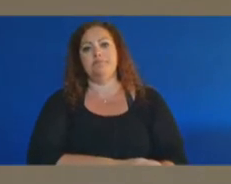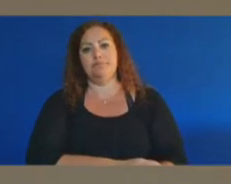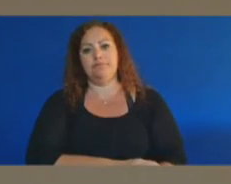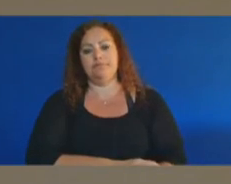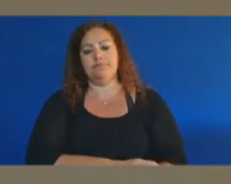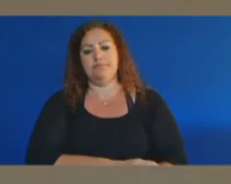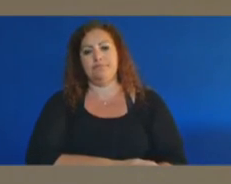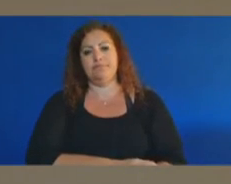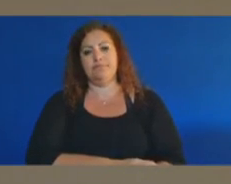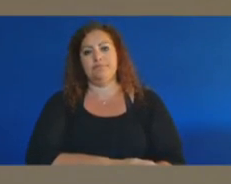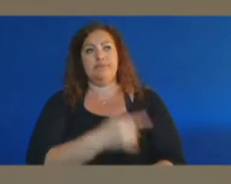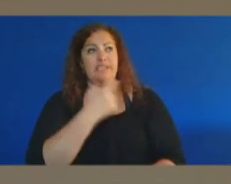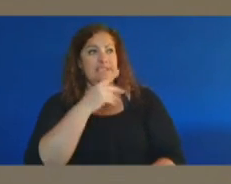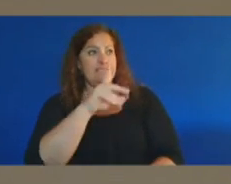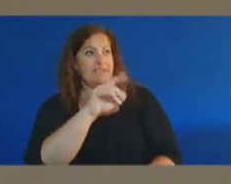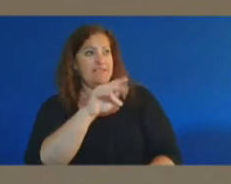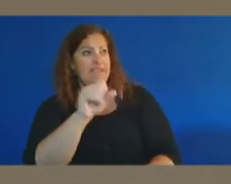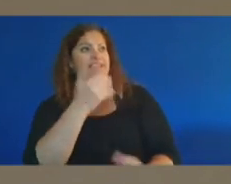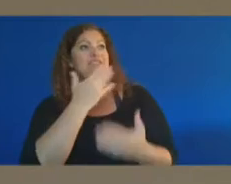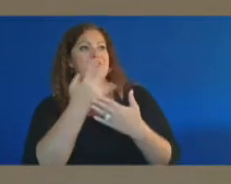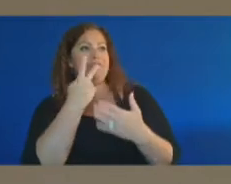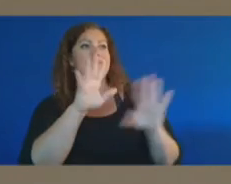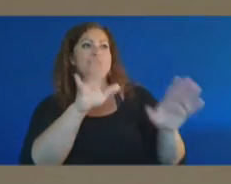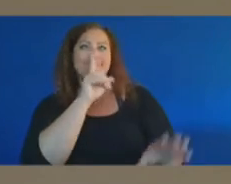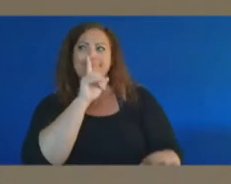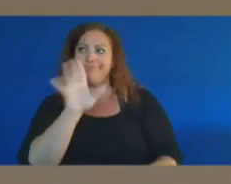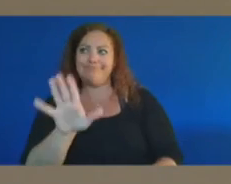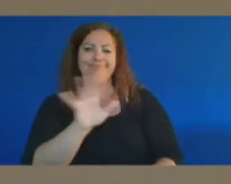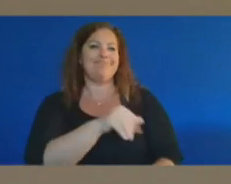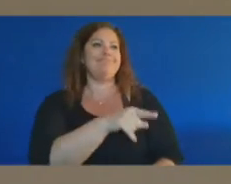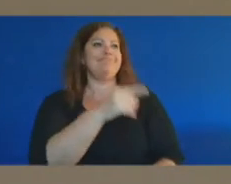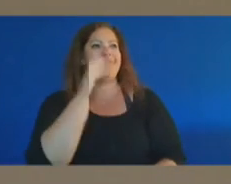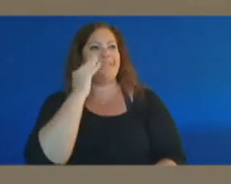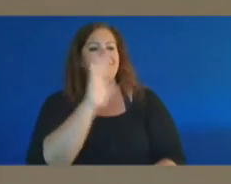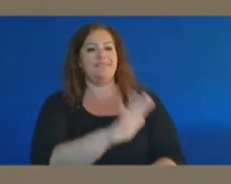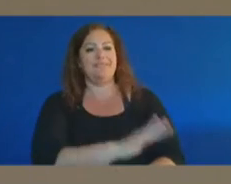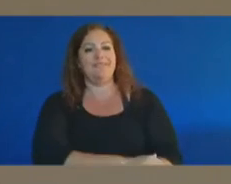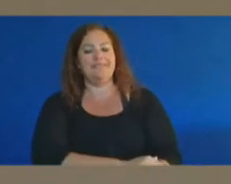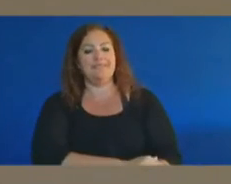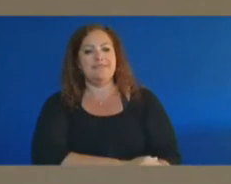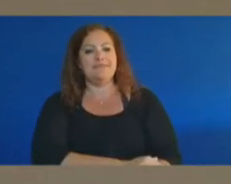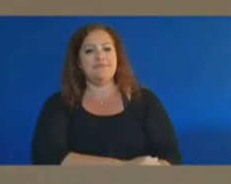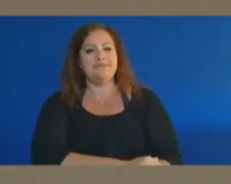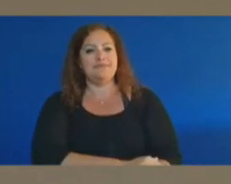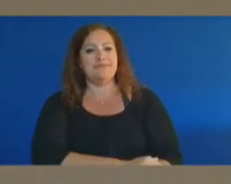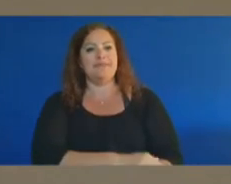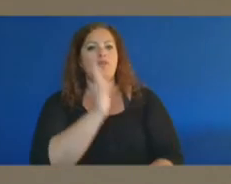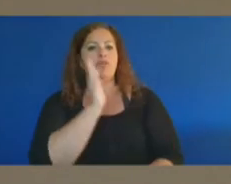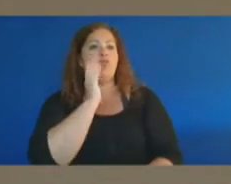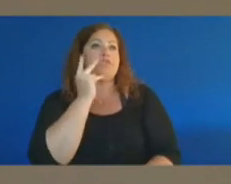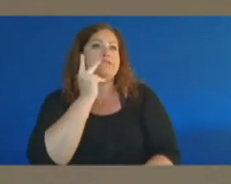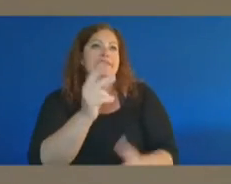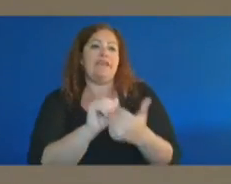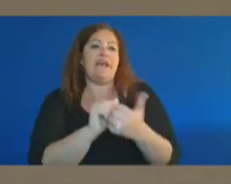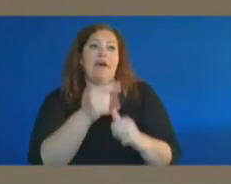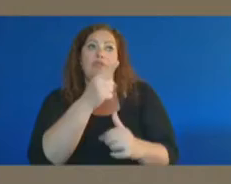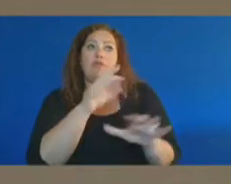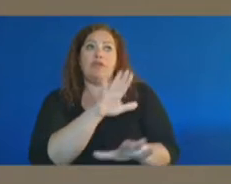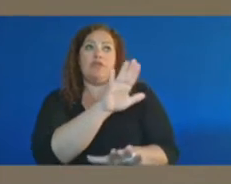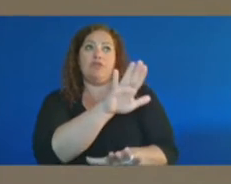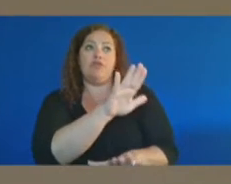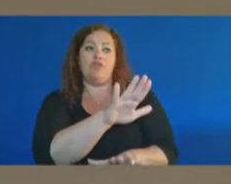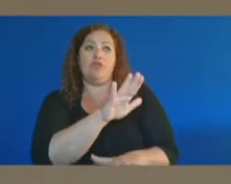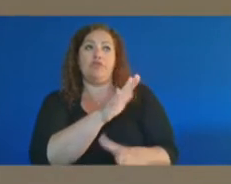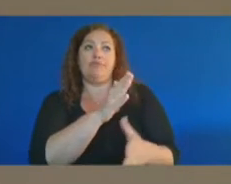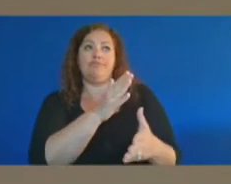be it's good to see I know so um we will see if however you want to do your four list